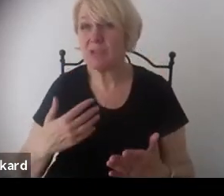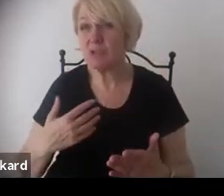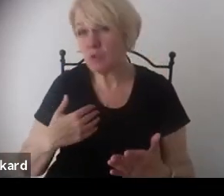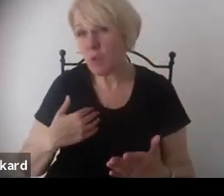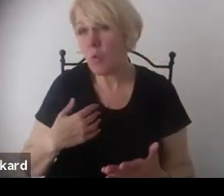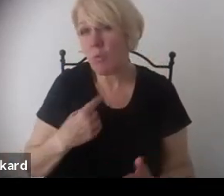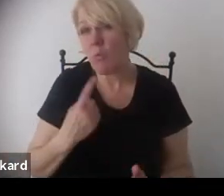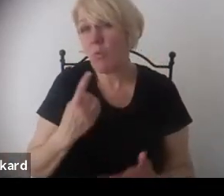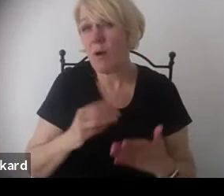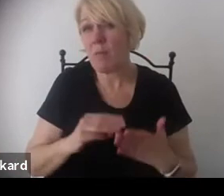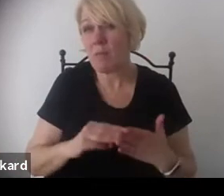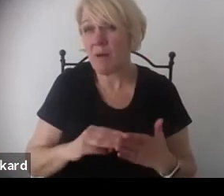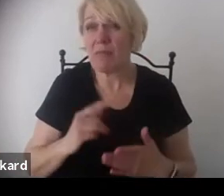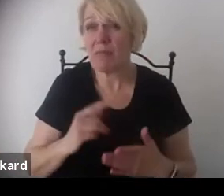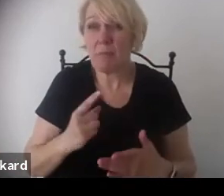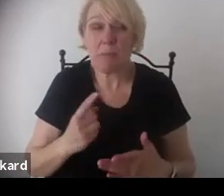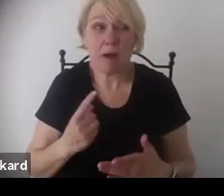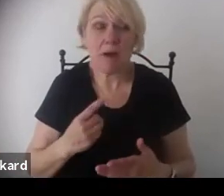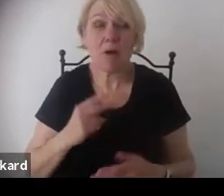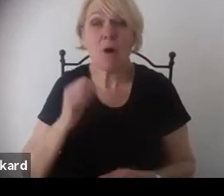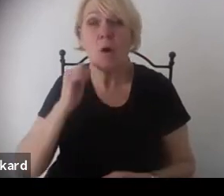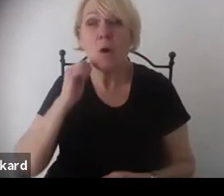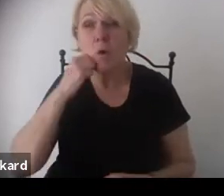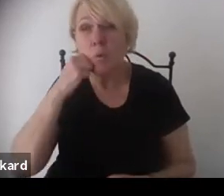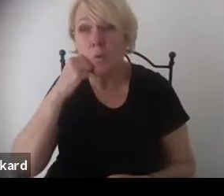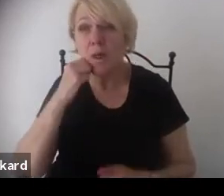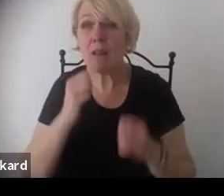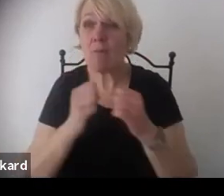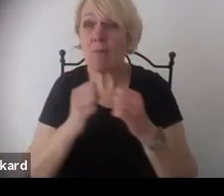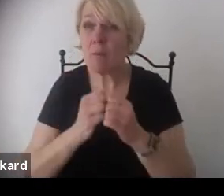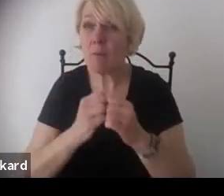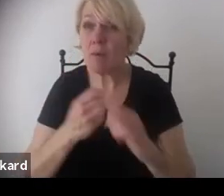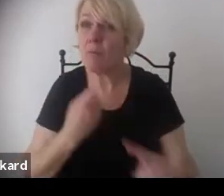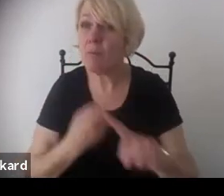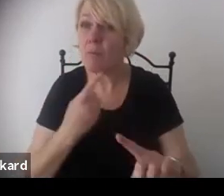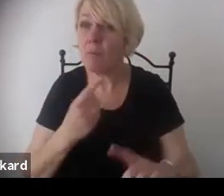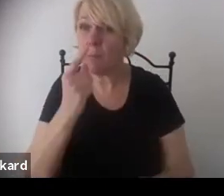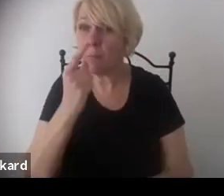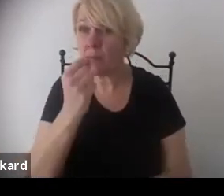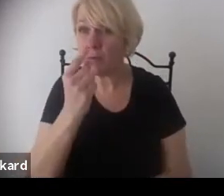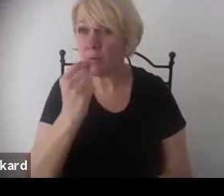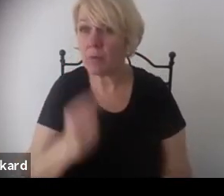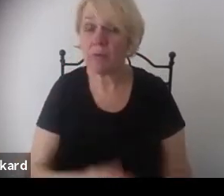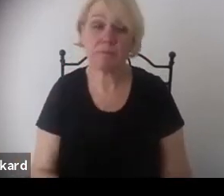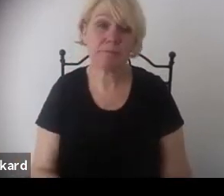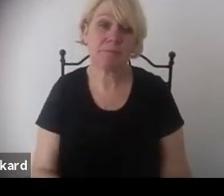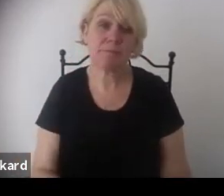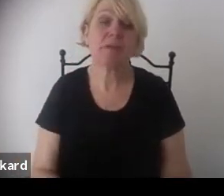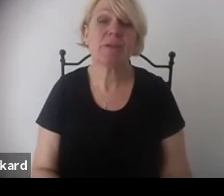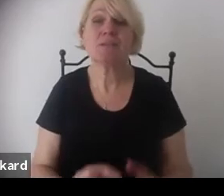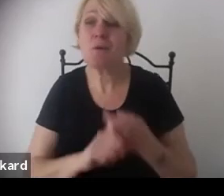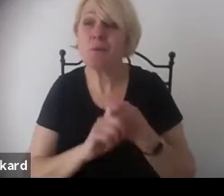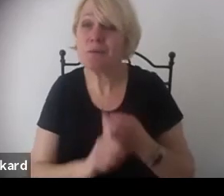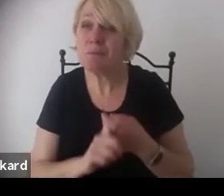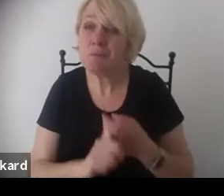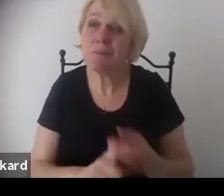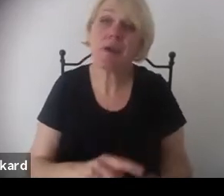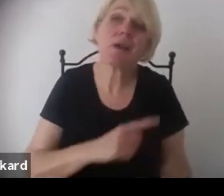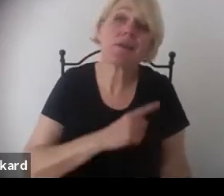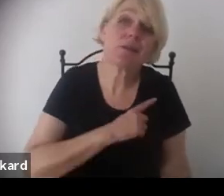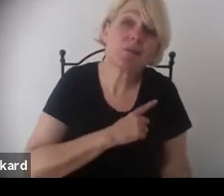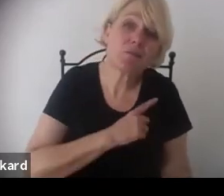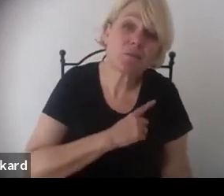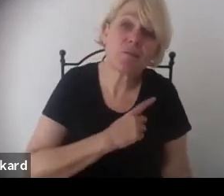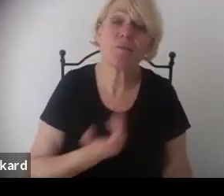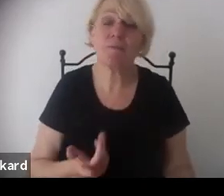but we see people as quickly as possible. And all of that will depend on sort of the urgency and how the person themselves feel, how